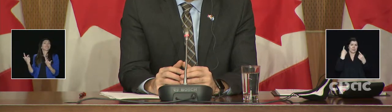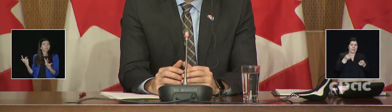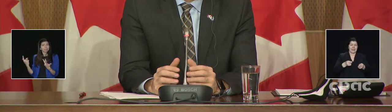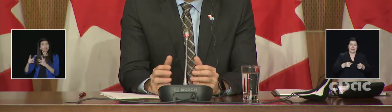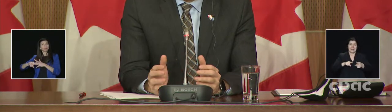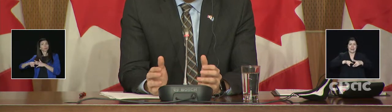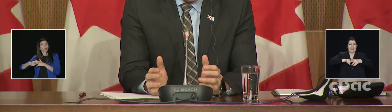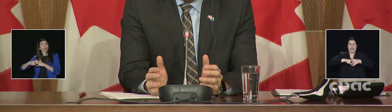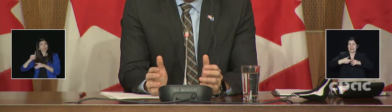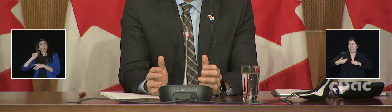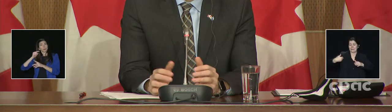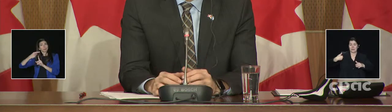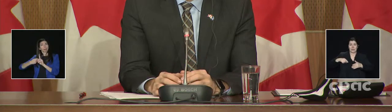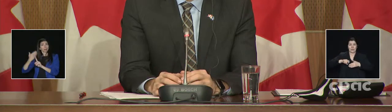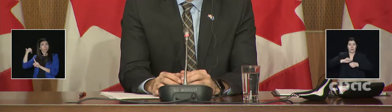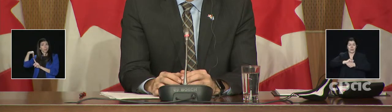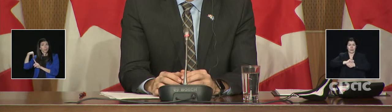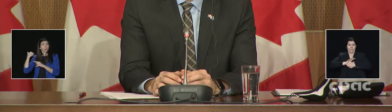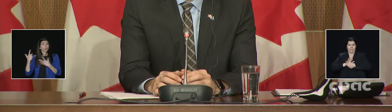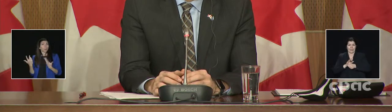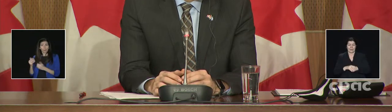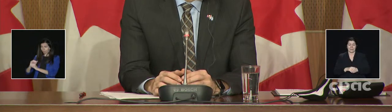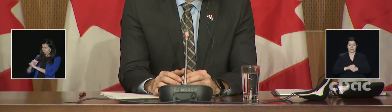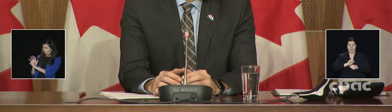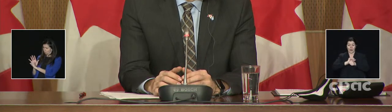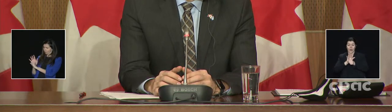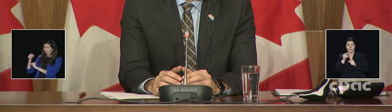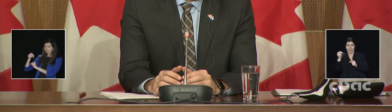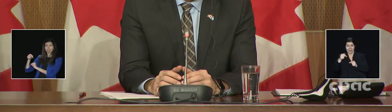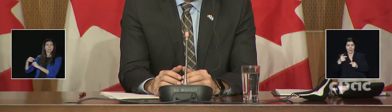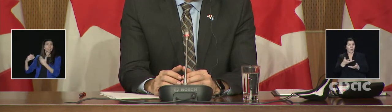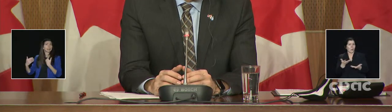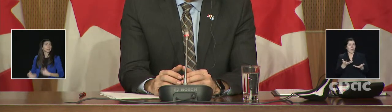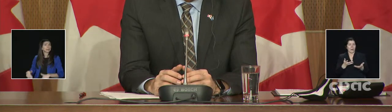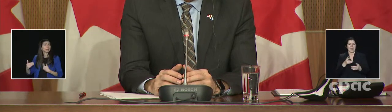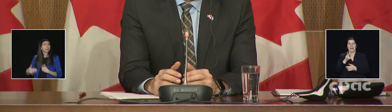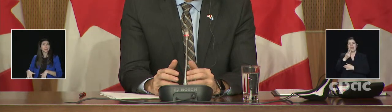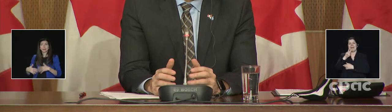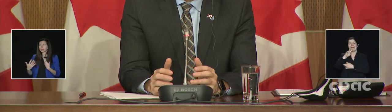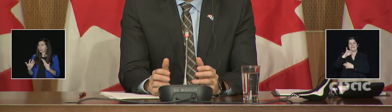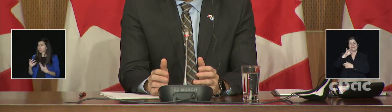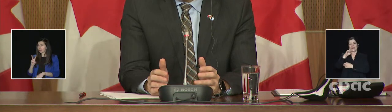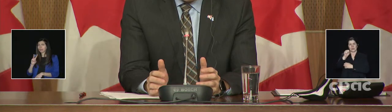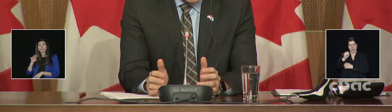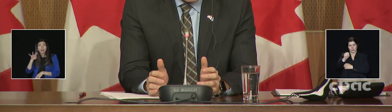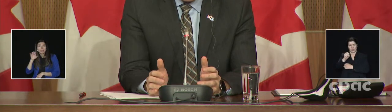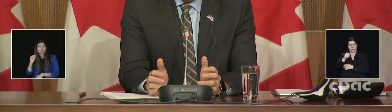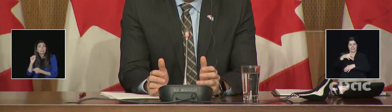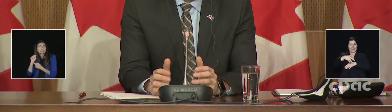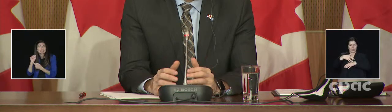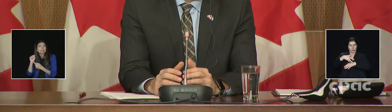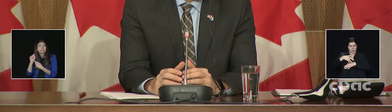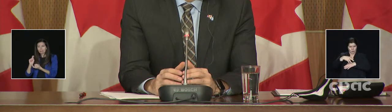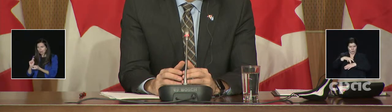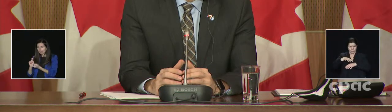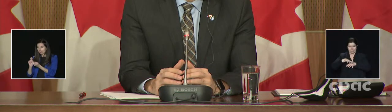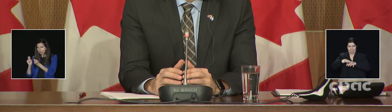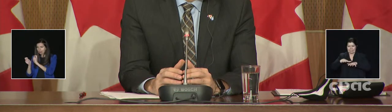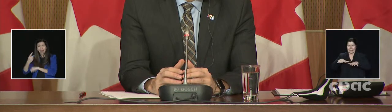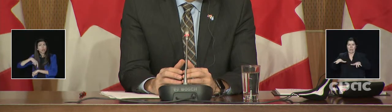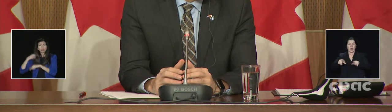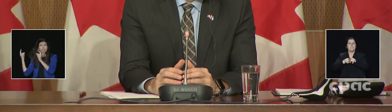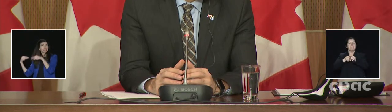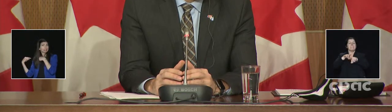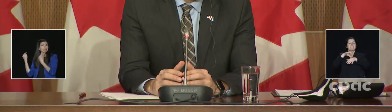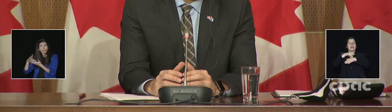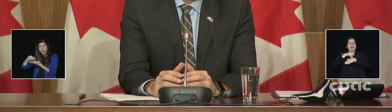a virus and then a disease over which we have learned many things over the last